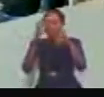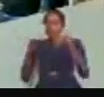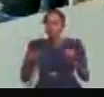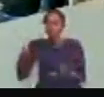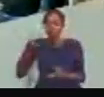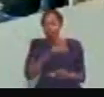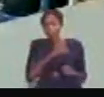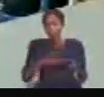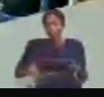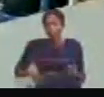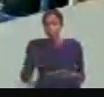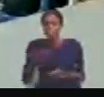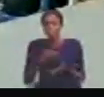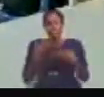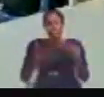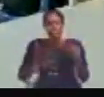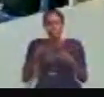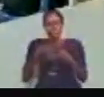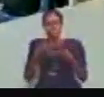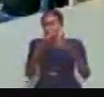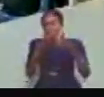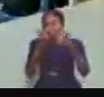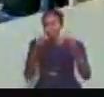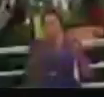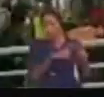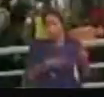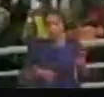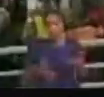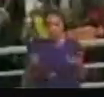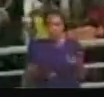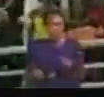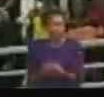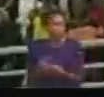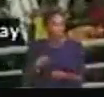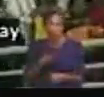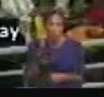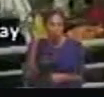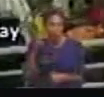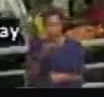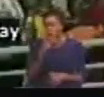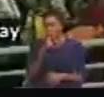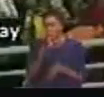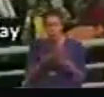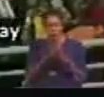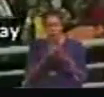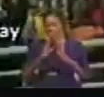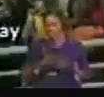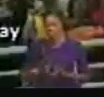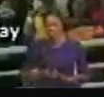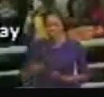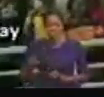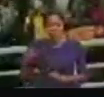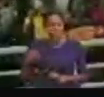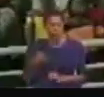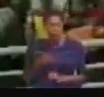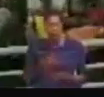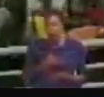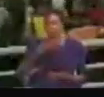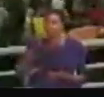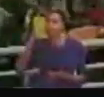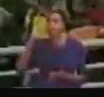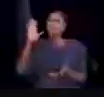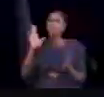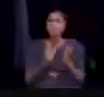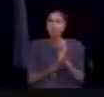of the Lord. There's joy in the house of the Lord today. And we won't be quiet. We shout out of